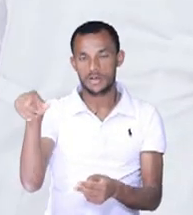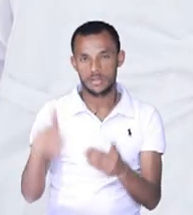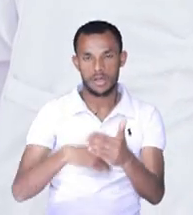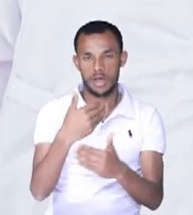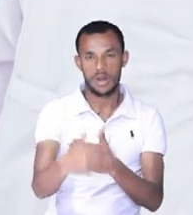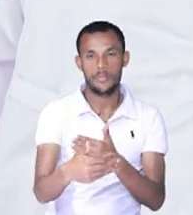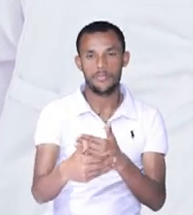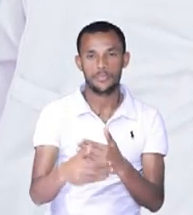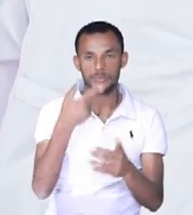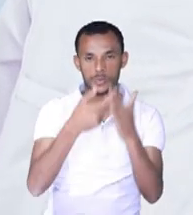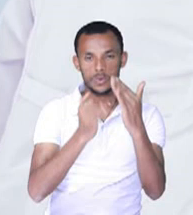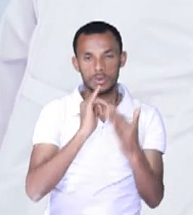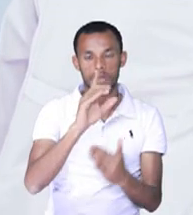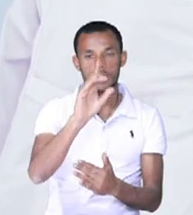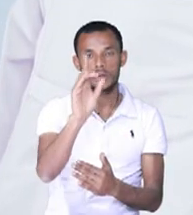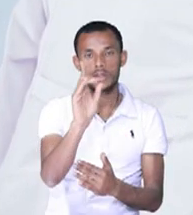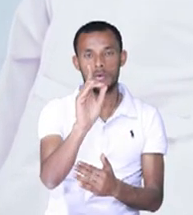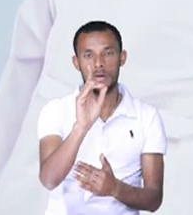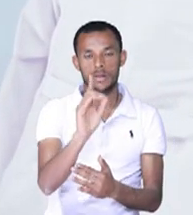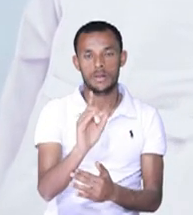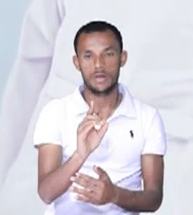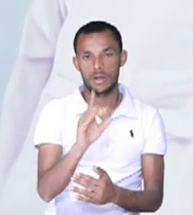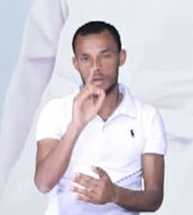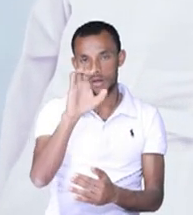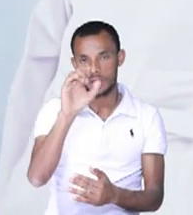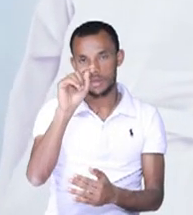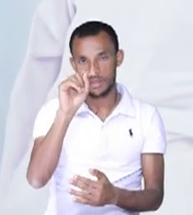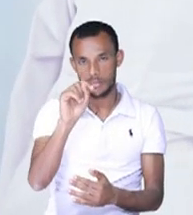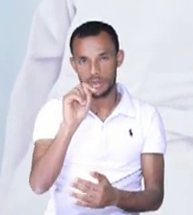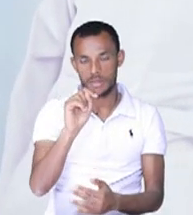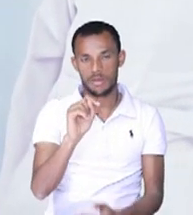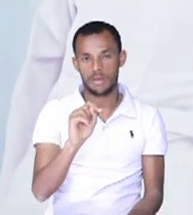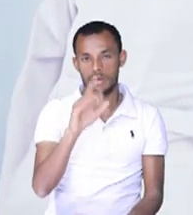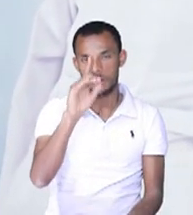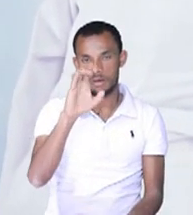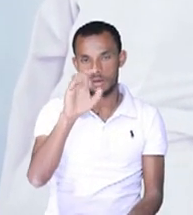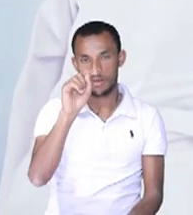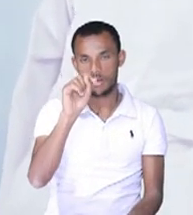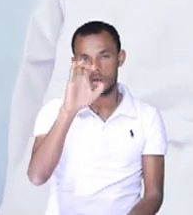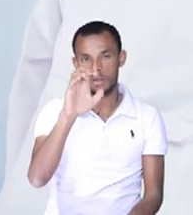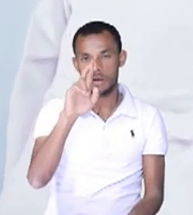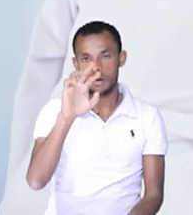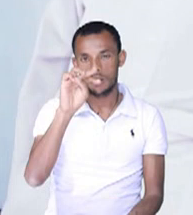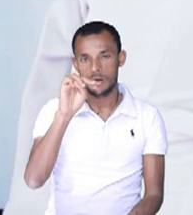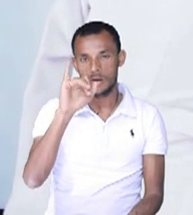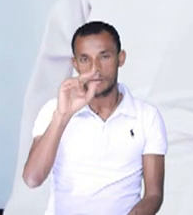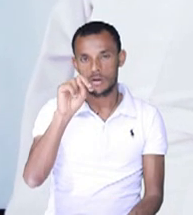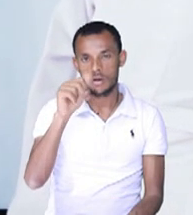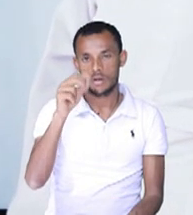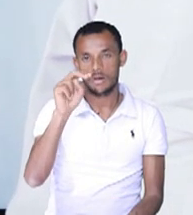Then, what is the determinant? The determinant of matrix A is equal